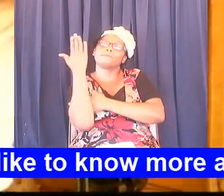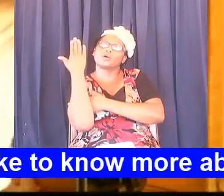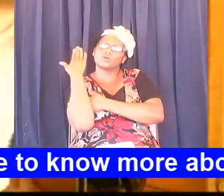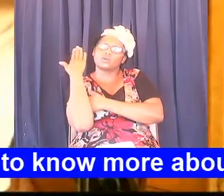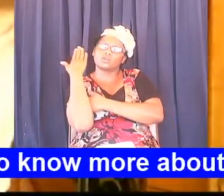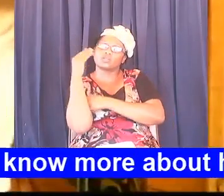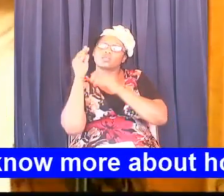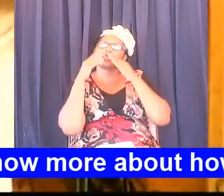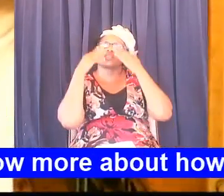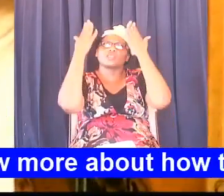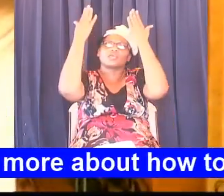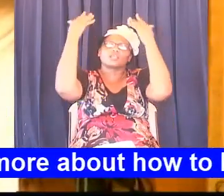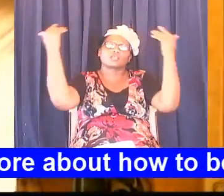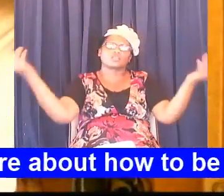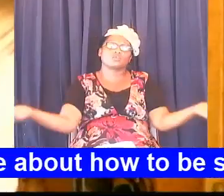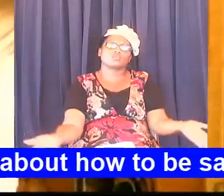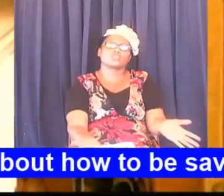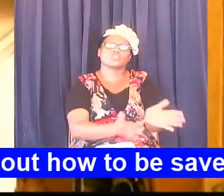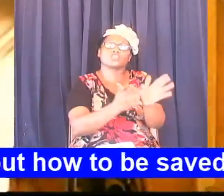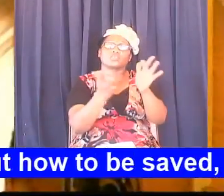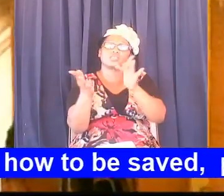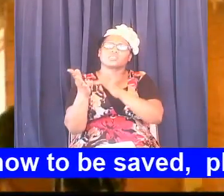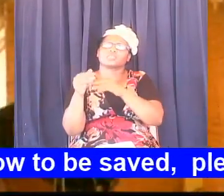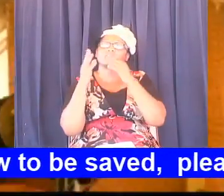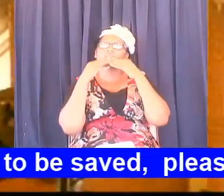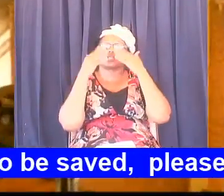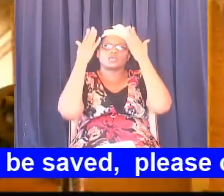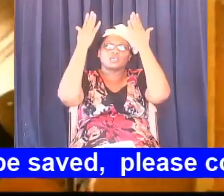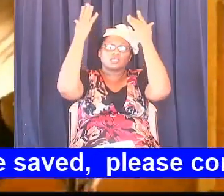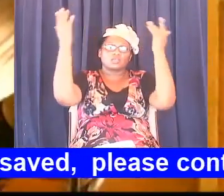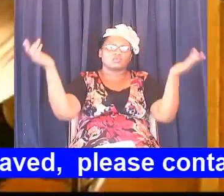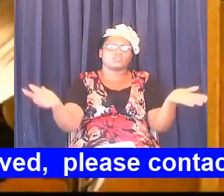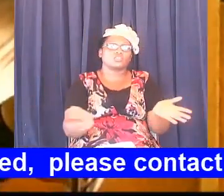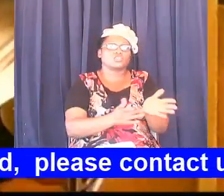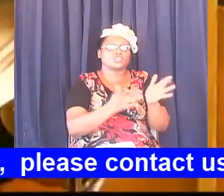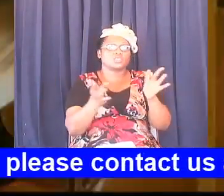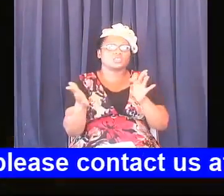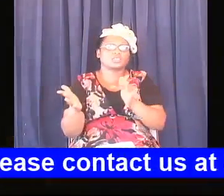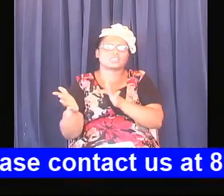Thank you, Jesus. Thank you, Jesus.